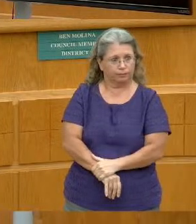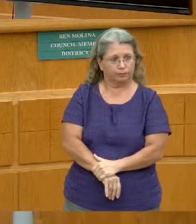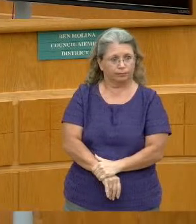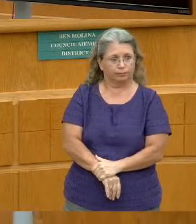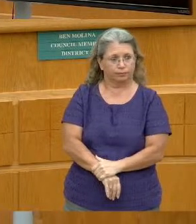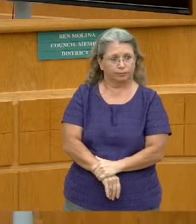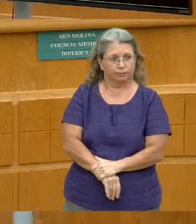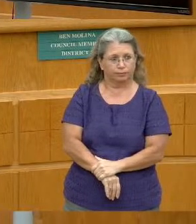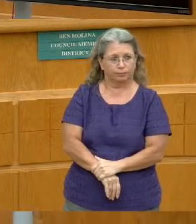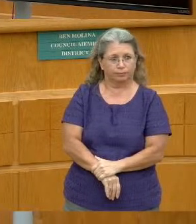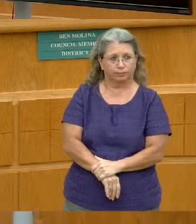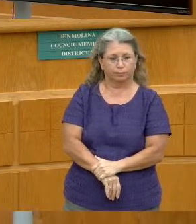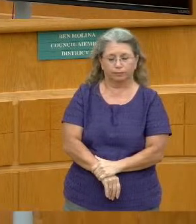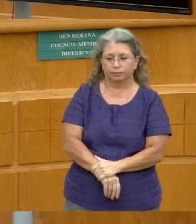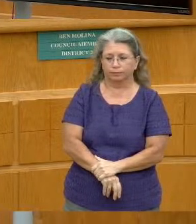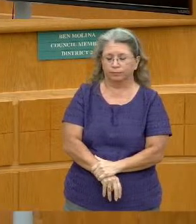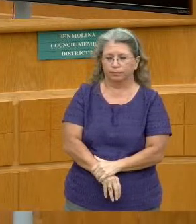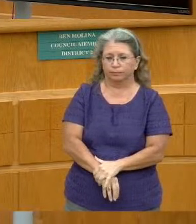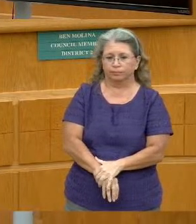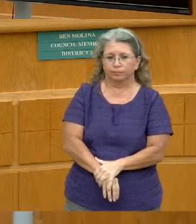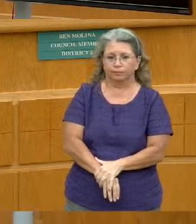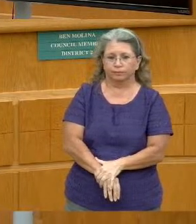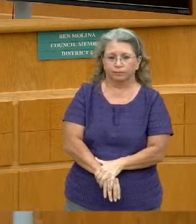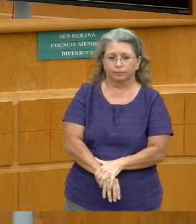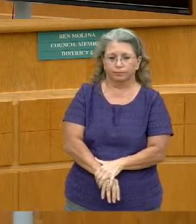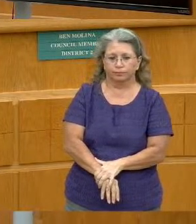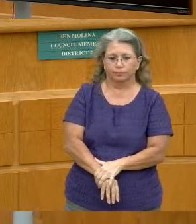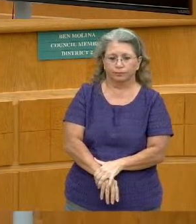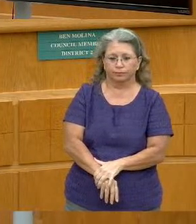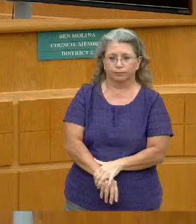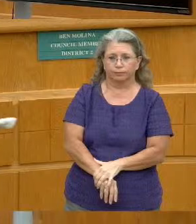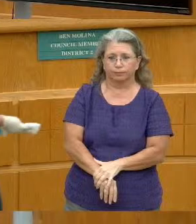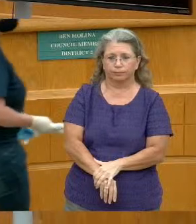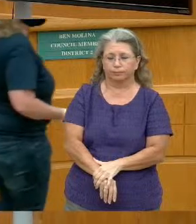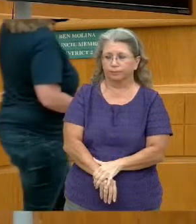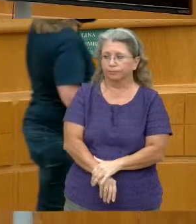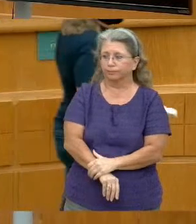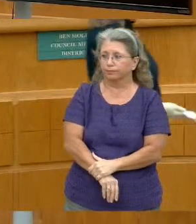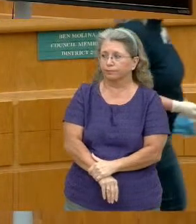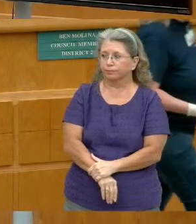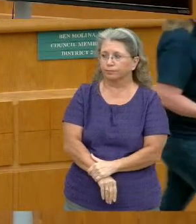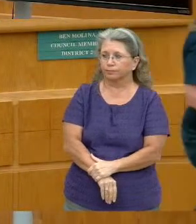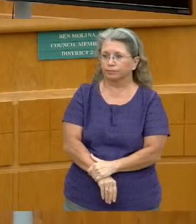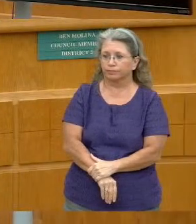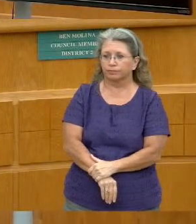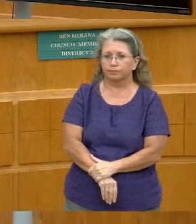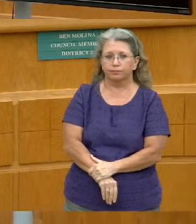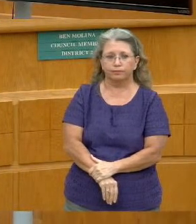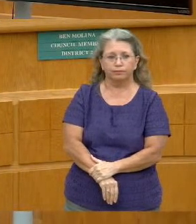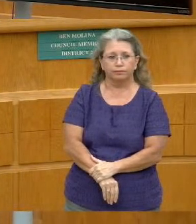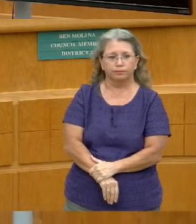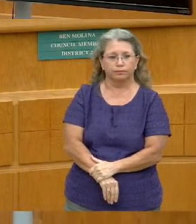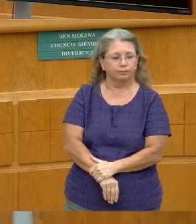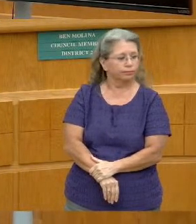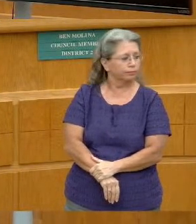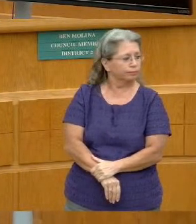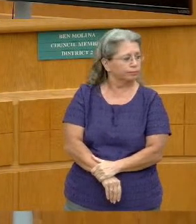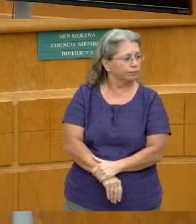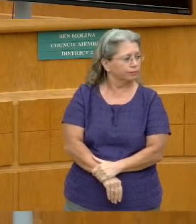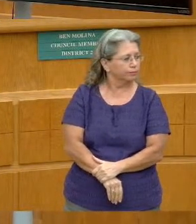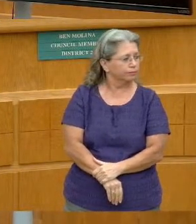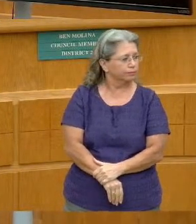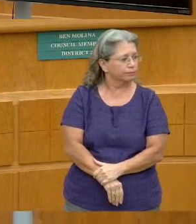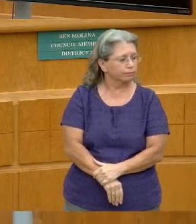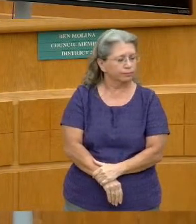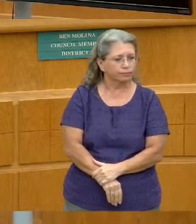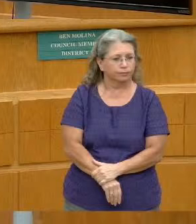es que han habido 272 personas que se han recuperado del virus exitosamente, por lo que le pedimos que done su plasma para poder así atender médicamente a